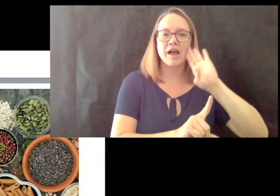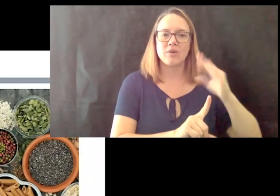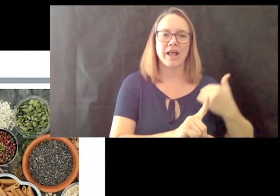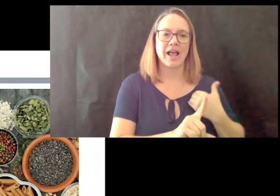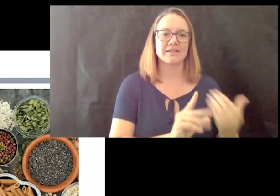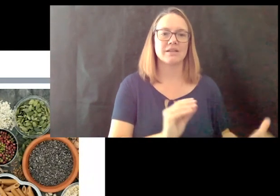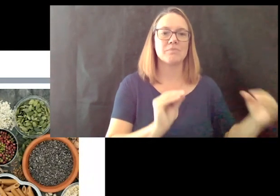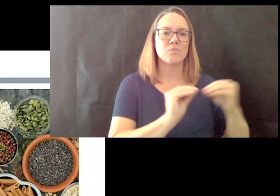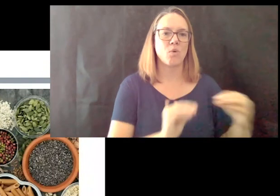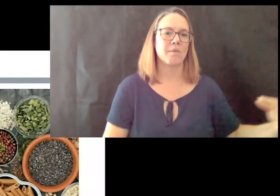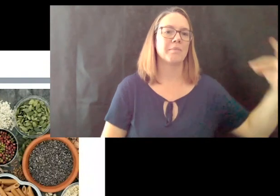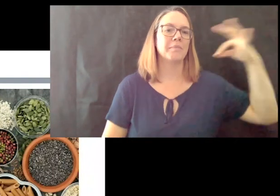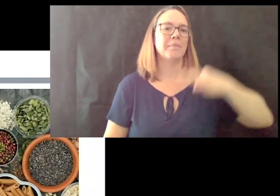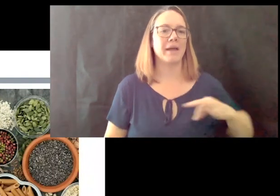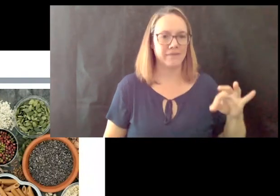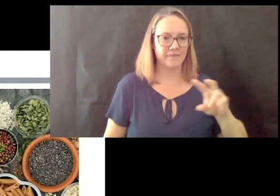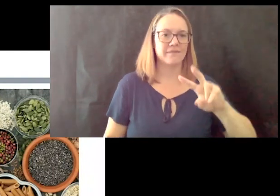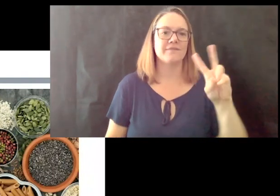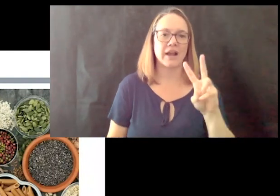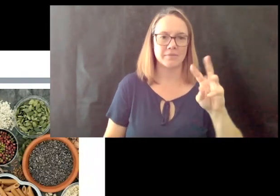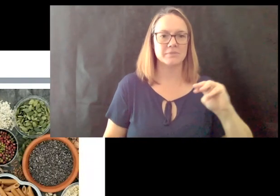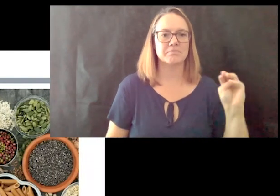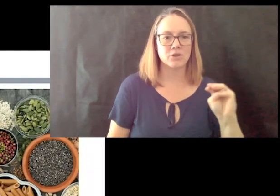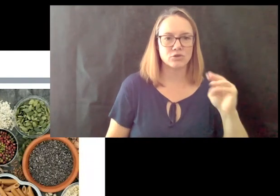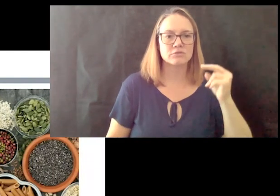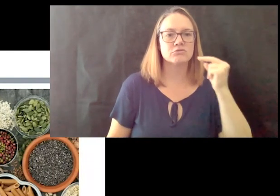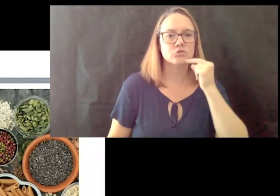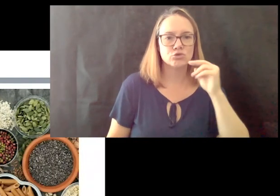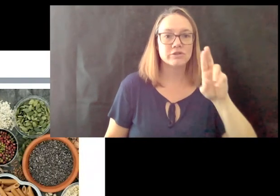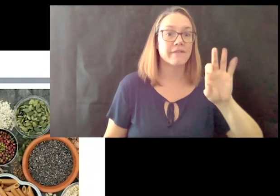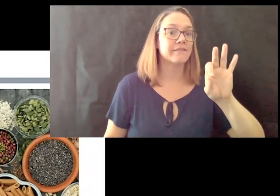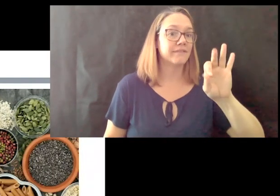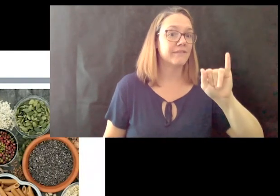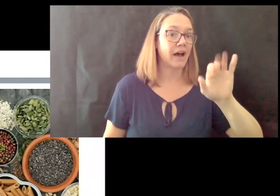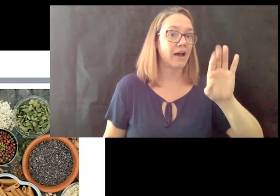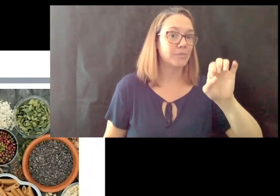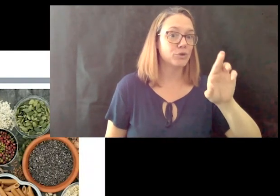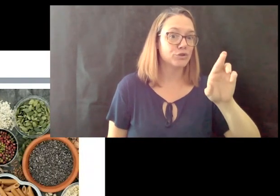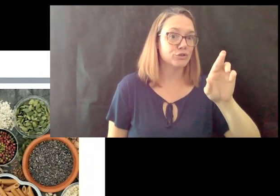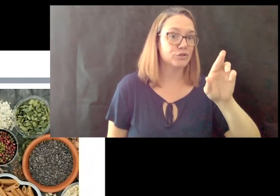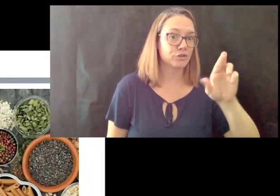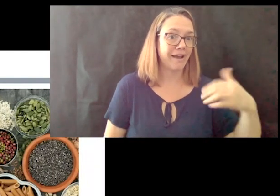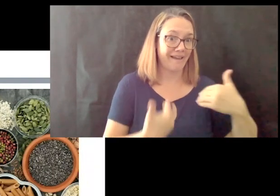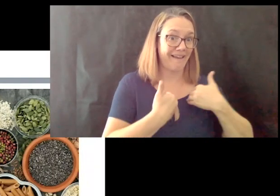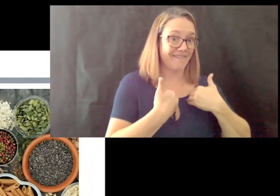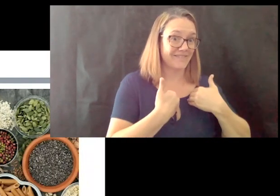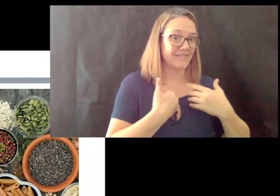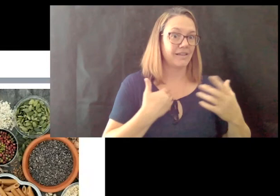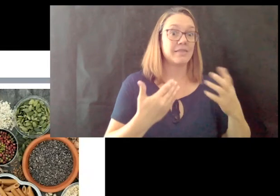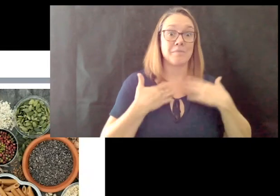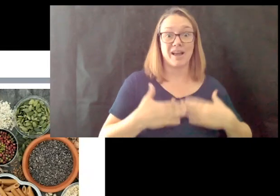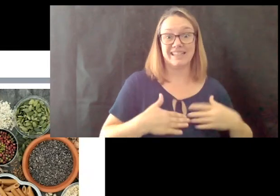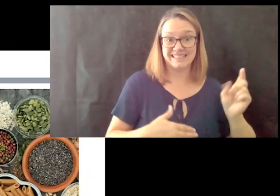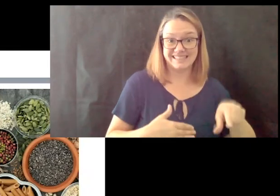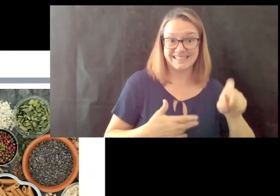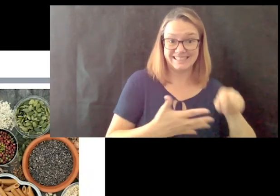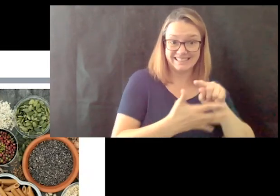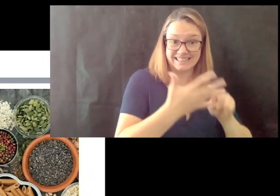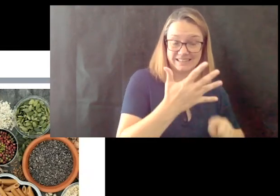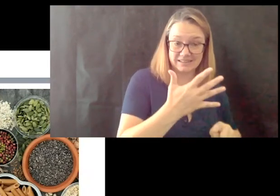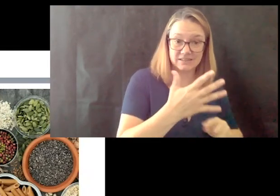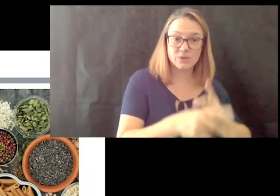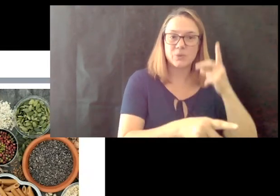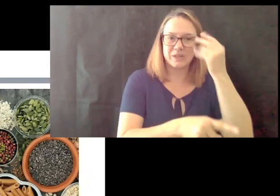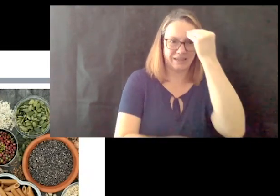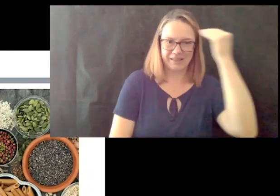contain more of the beneficial vitamins, minerals, nutrients, fiber, the things our bodies crave. So keep that